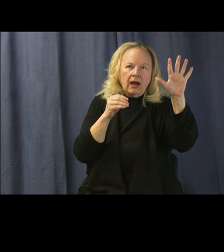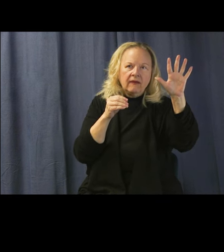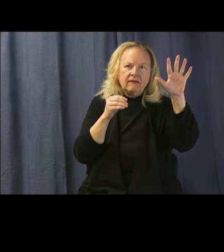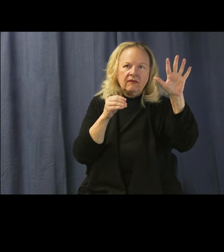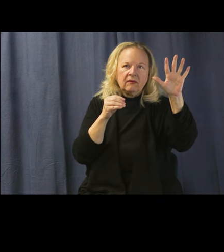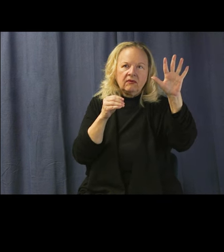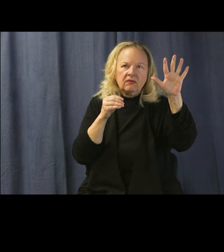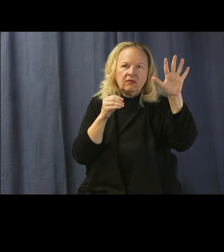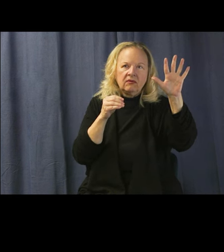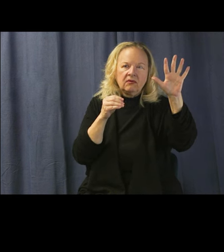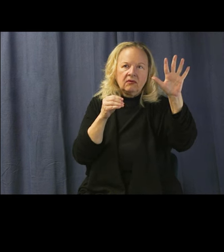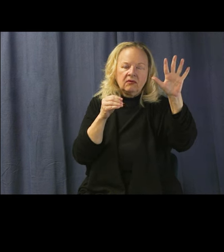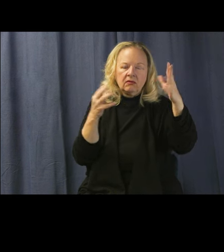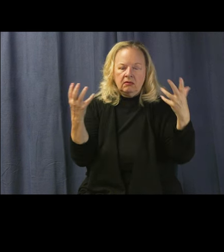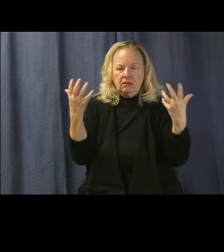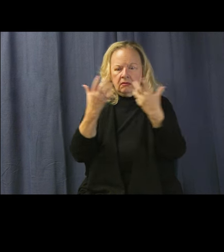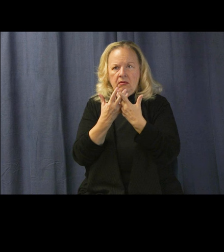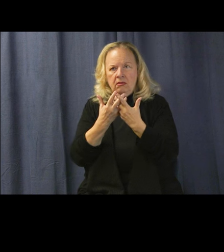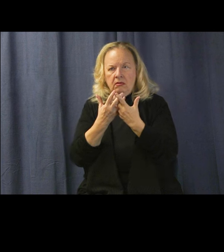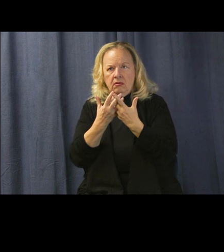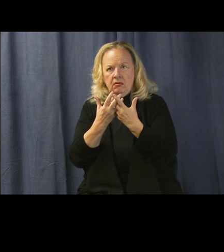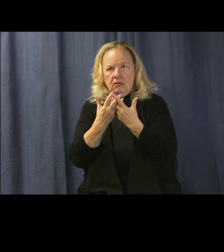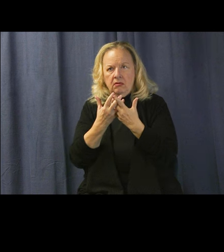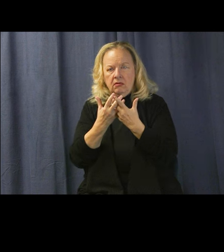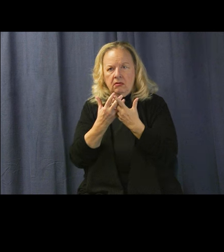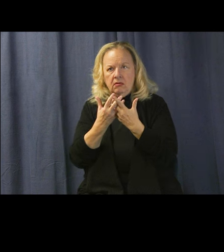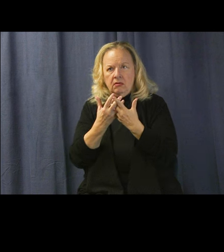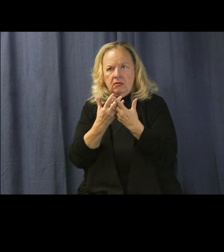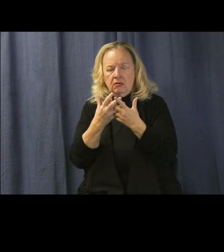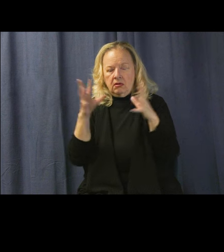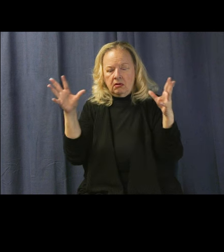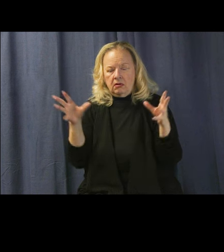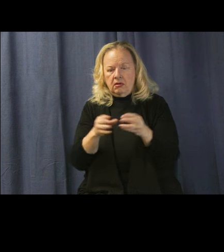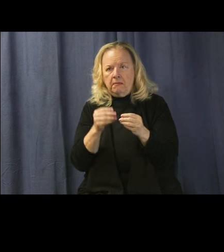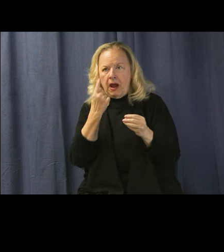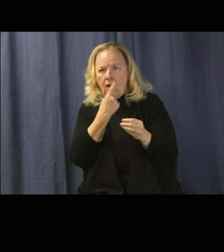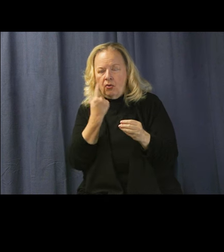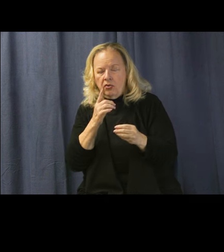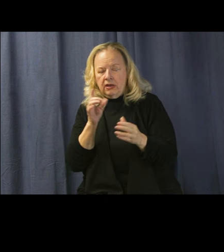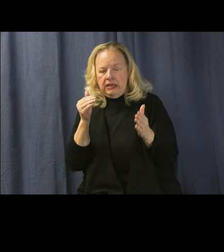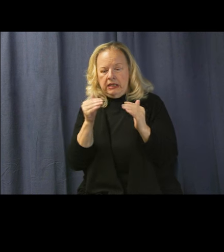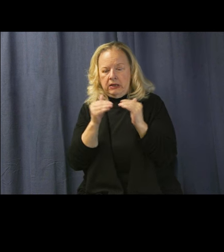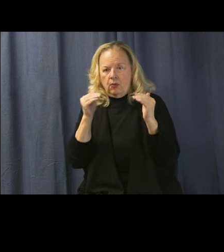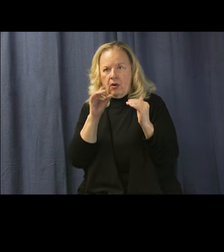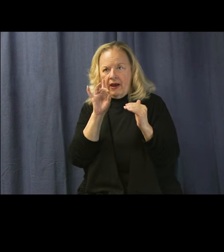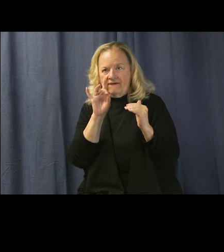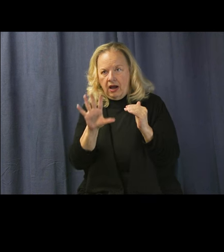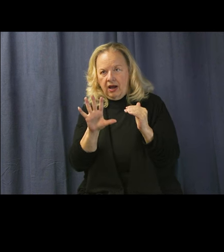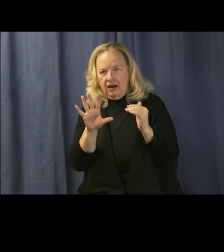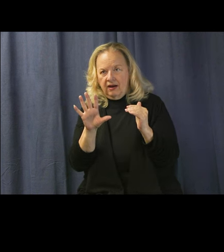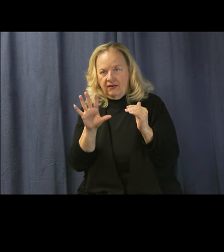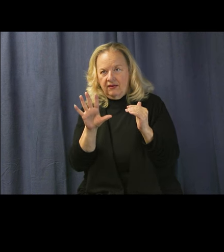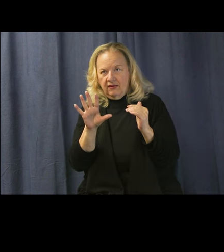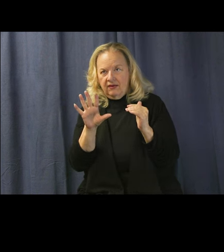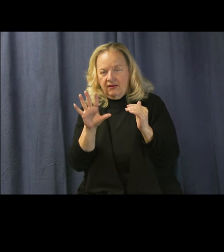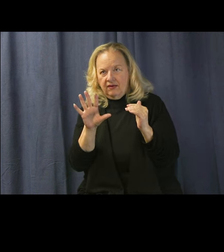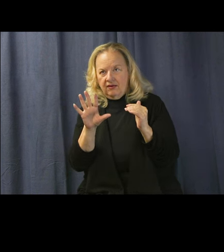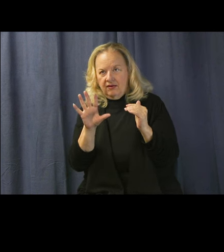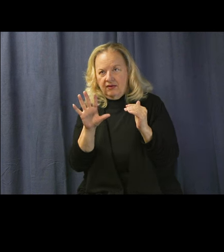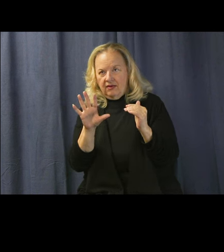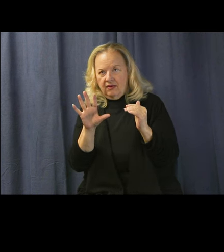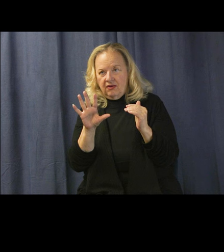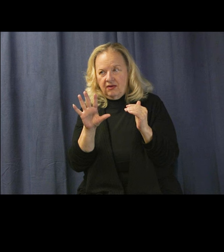of 5. Combined, the numerical value of the word mouth is 85.